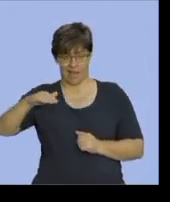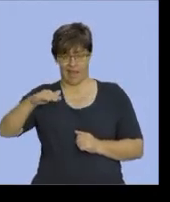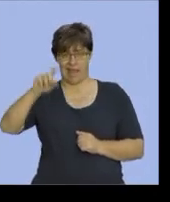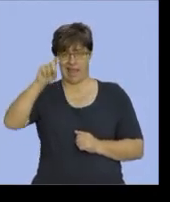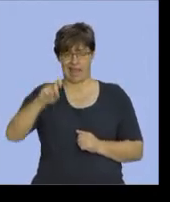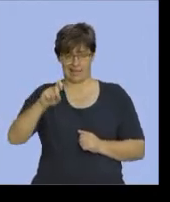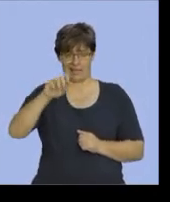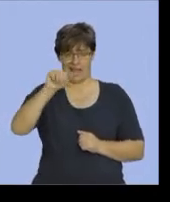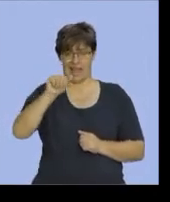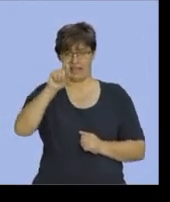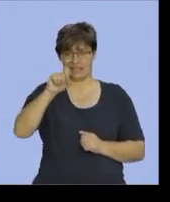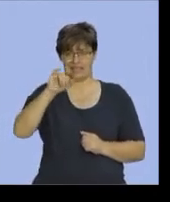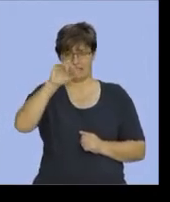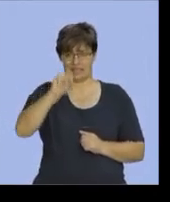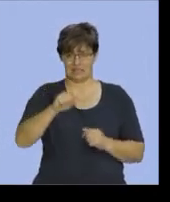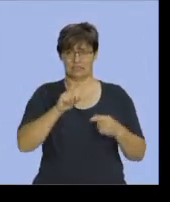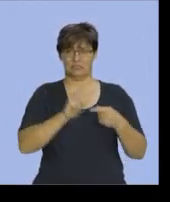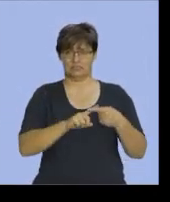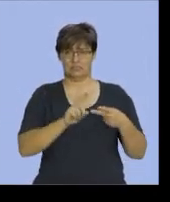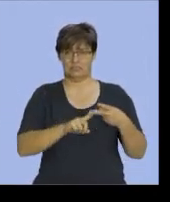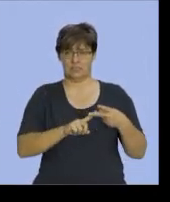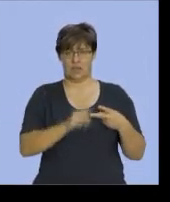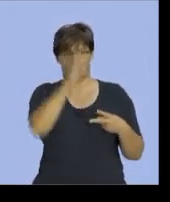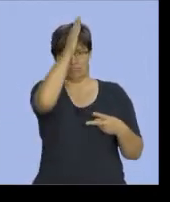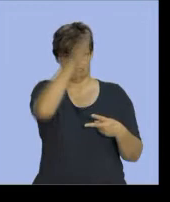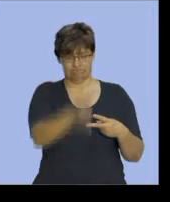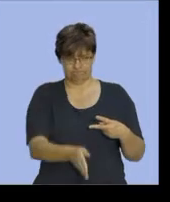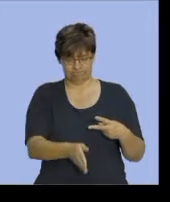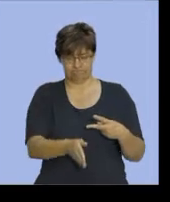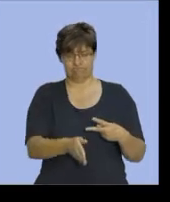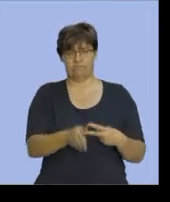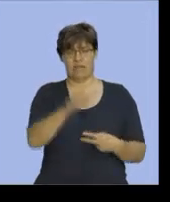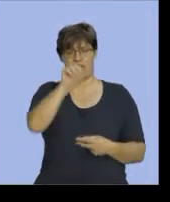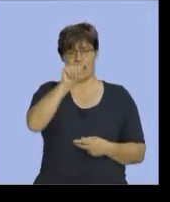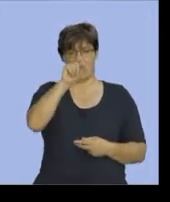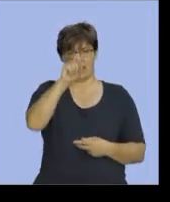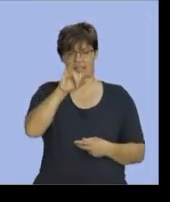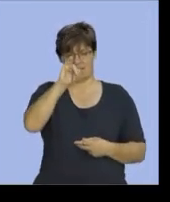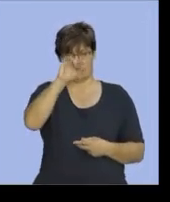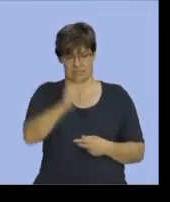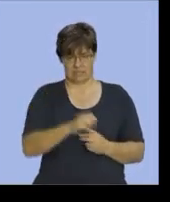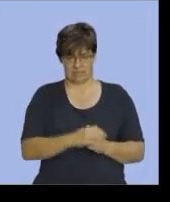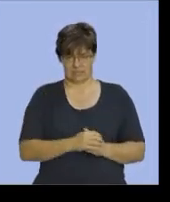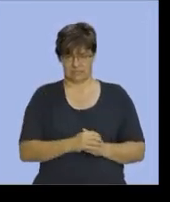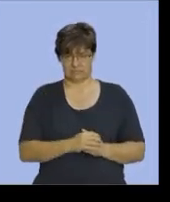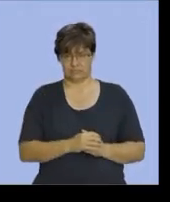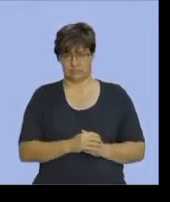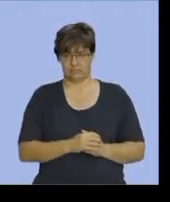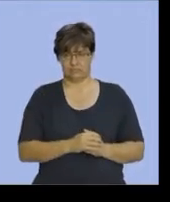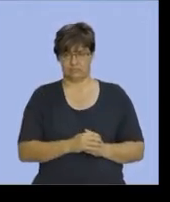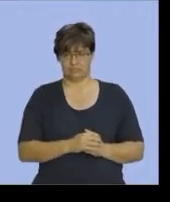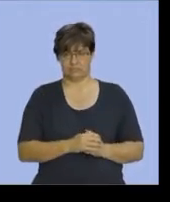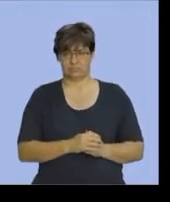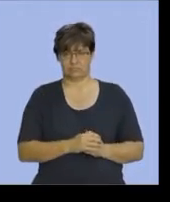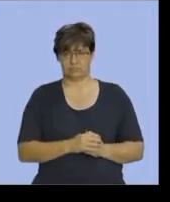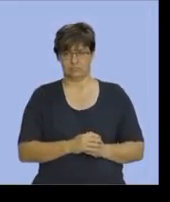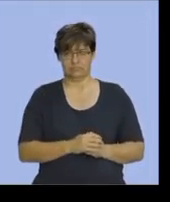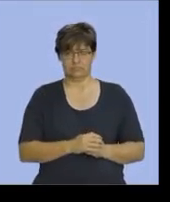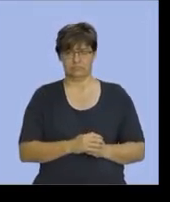ones and the vertical ones, because really it's something like this. So this is vertical and that is